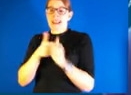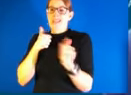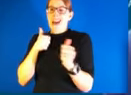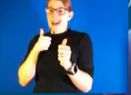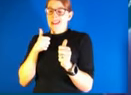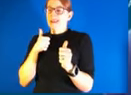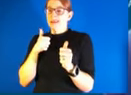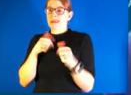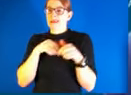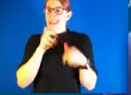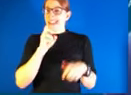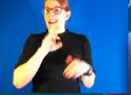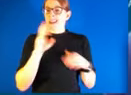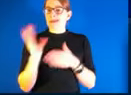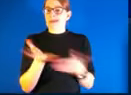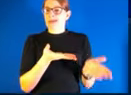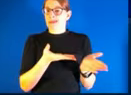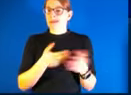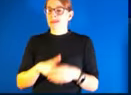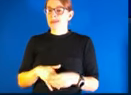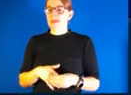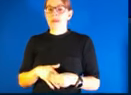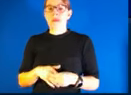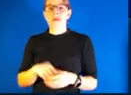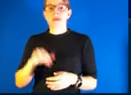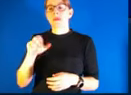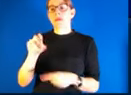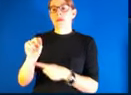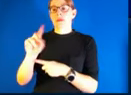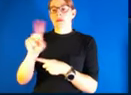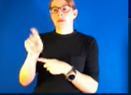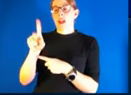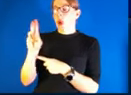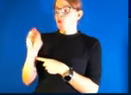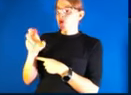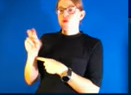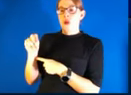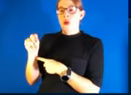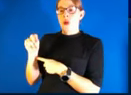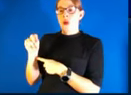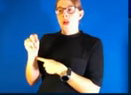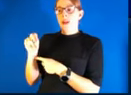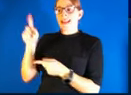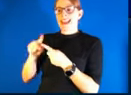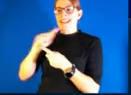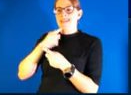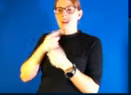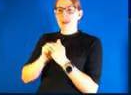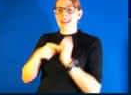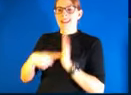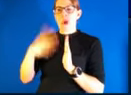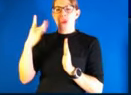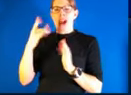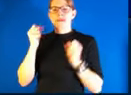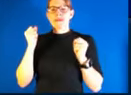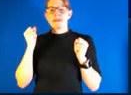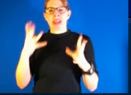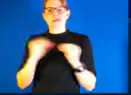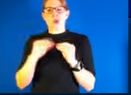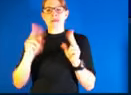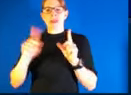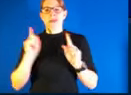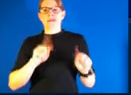that or asymptomatic illness. So Jim has a question. Just if Omicron has been said to be less severe with the symptoms, why are we seeing such a surge of people?